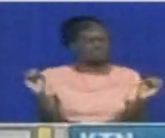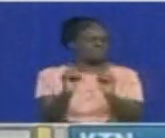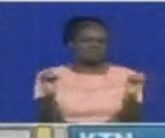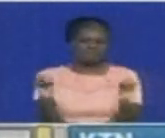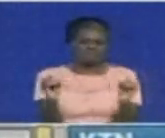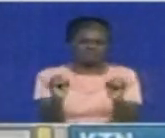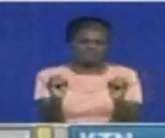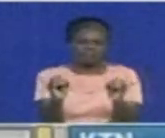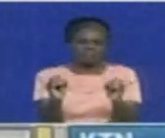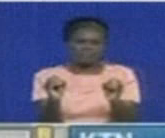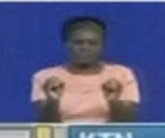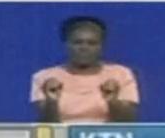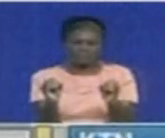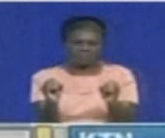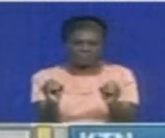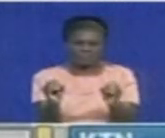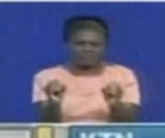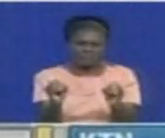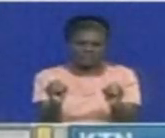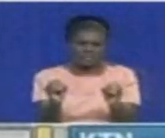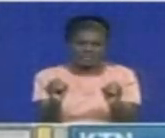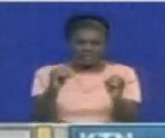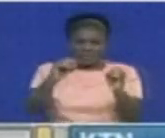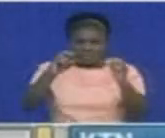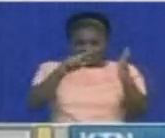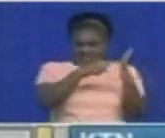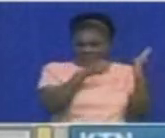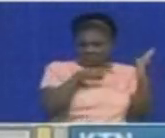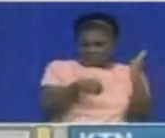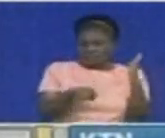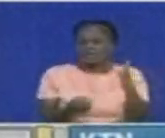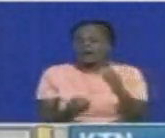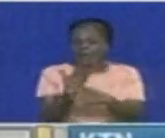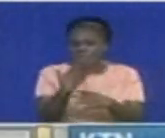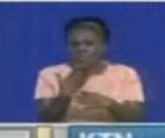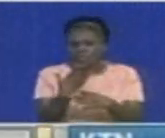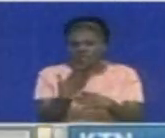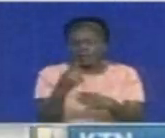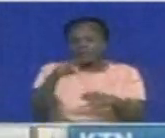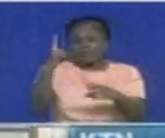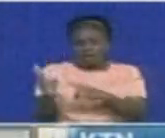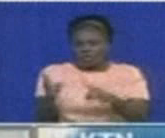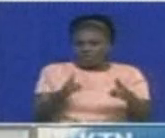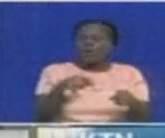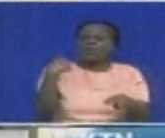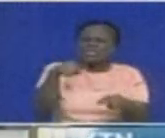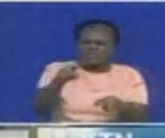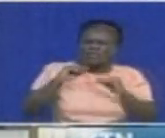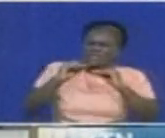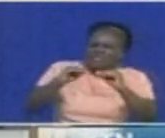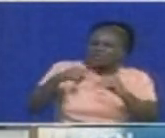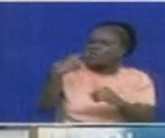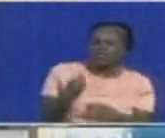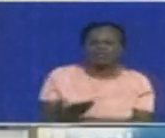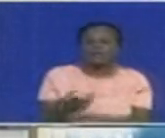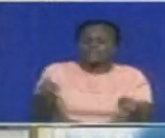for malcontents to take place, for issues like that are generated by malcontents to take place. Who's nurturing them? Why would they nurture them?